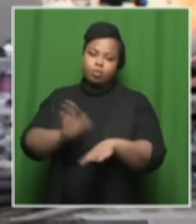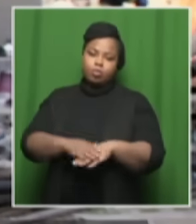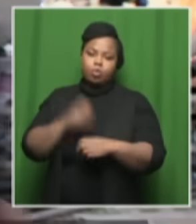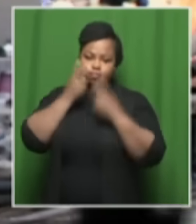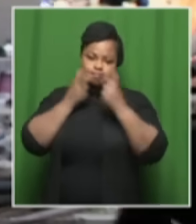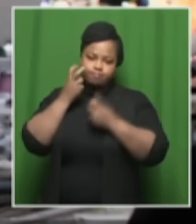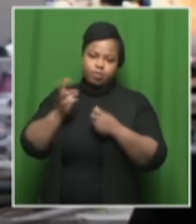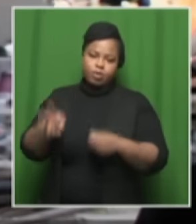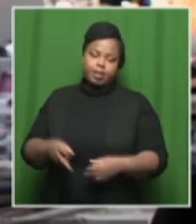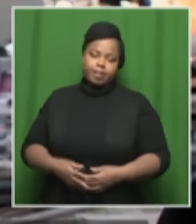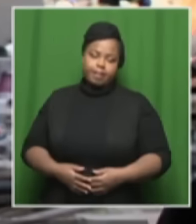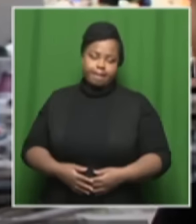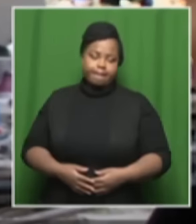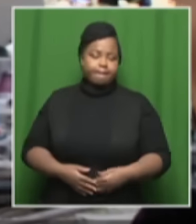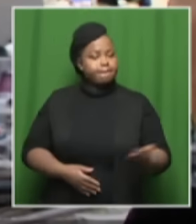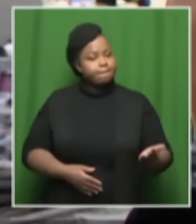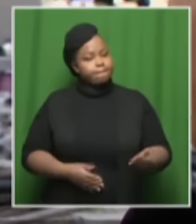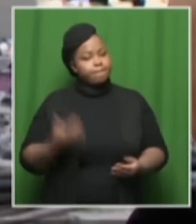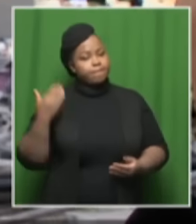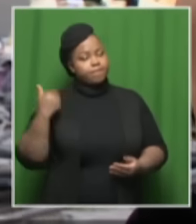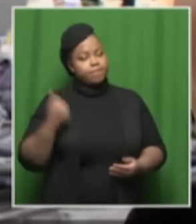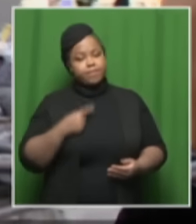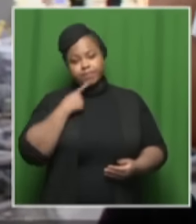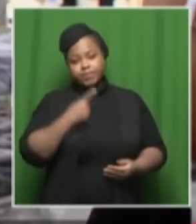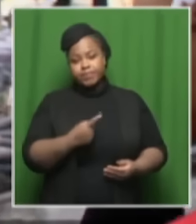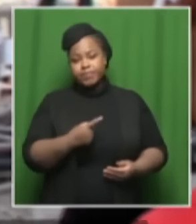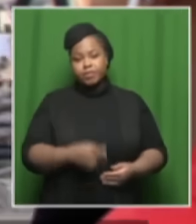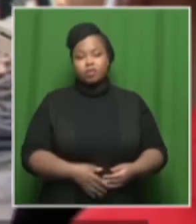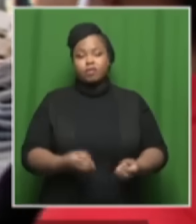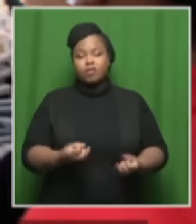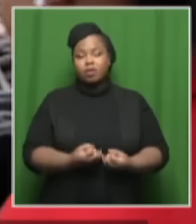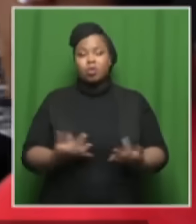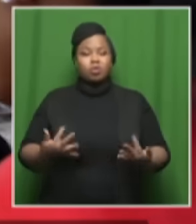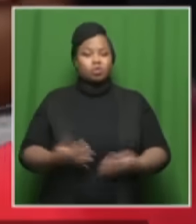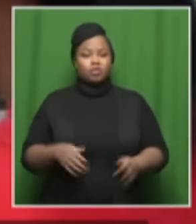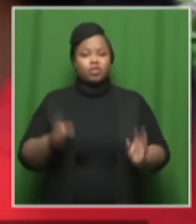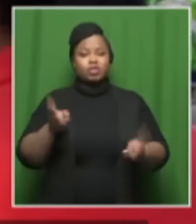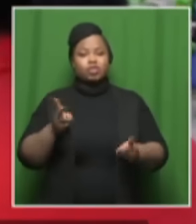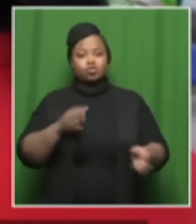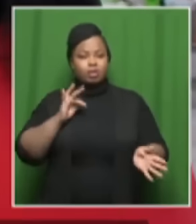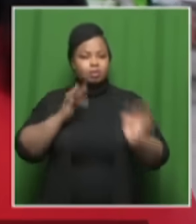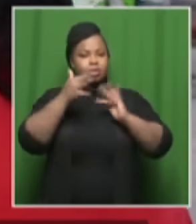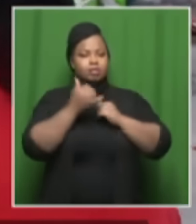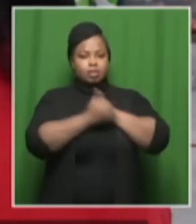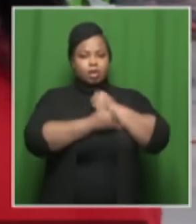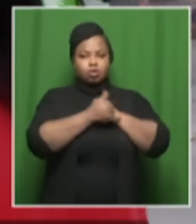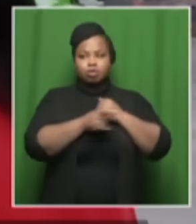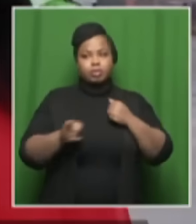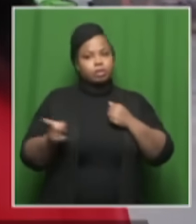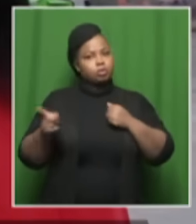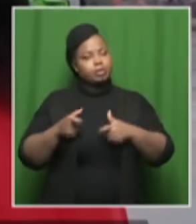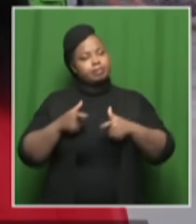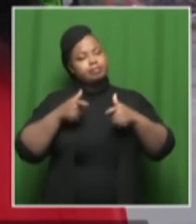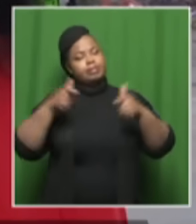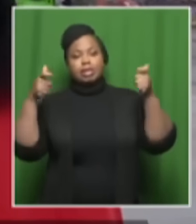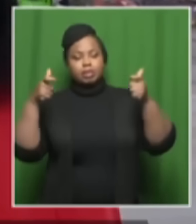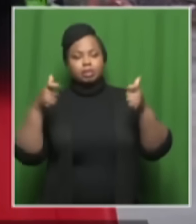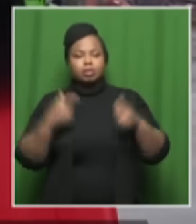search. Then lastly, Colin, when we spoke earlier on, you said that you've done lots of natural disasters in the country, but this was by far the biggest in